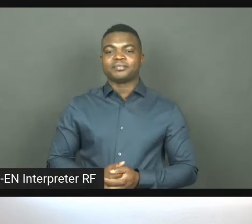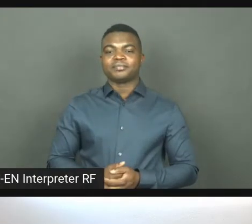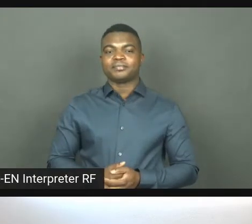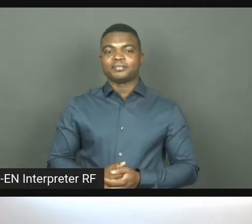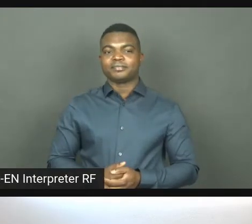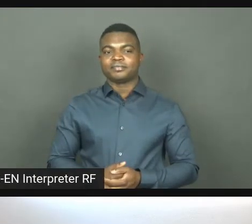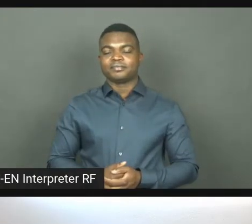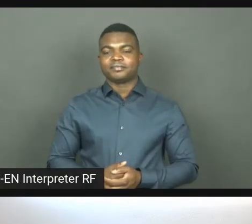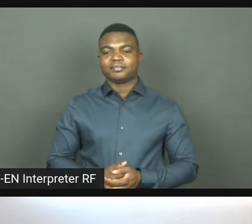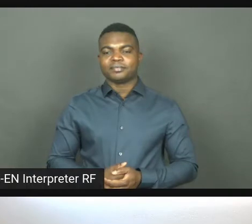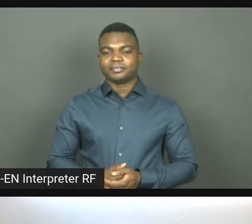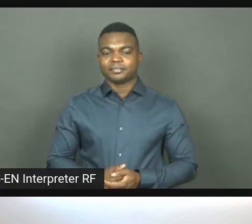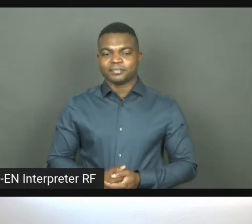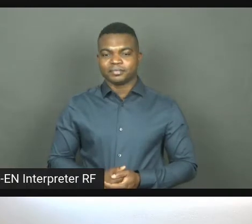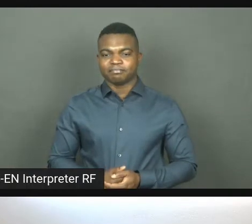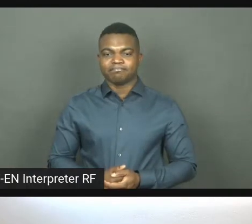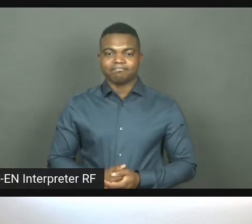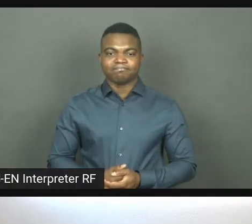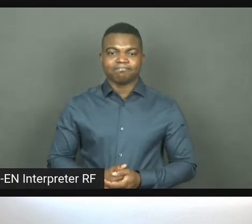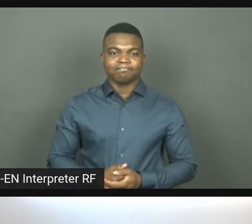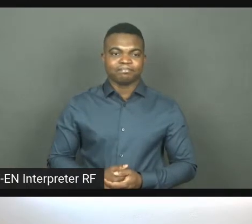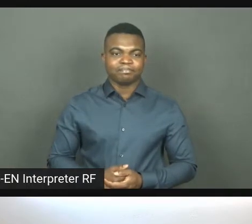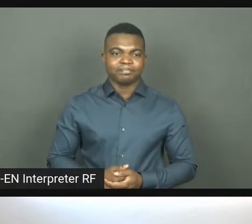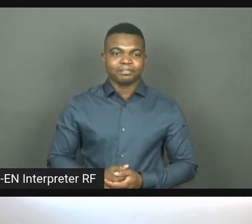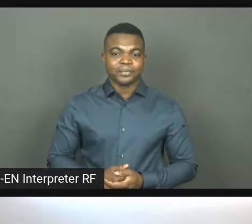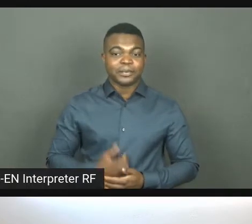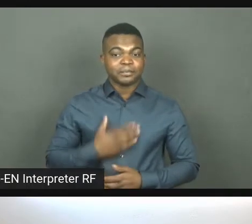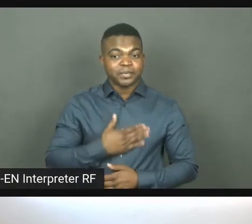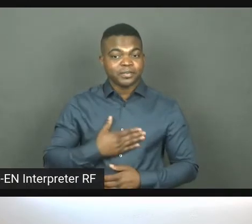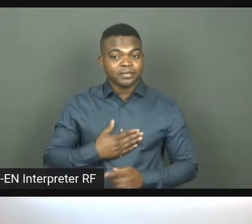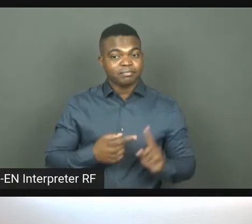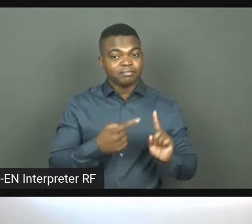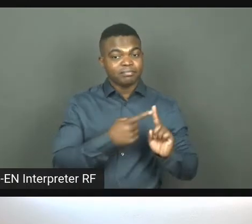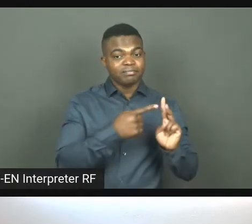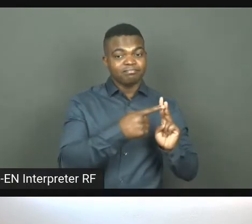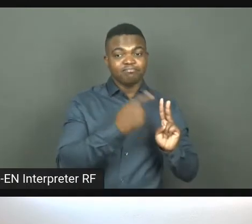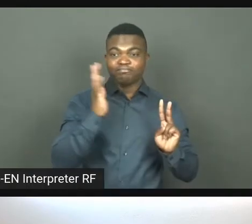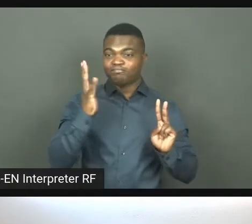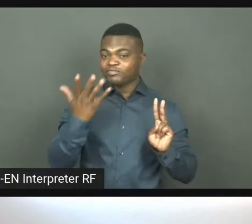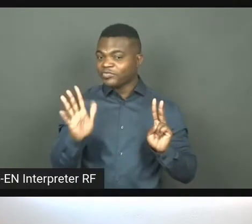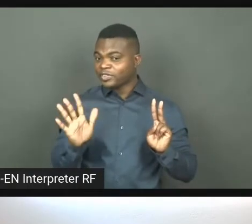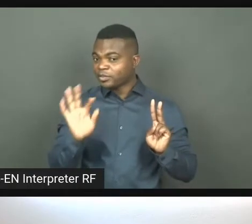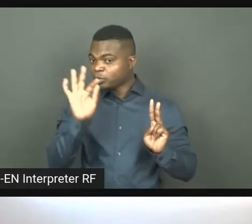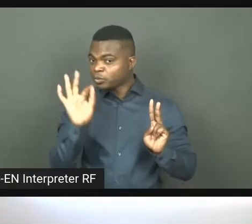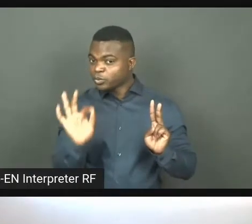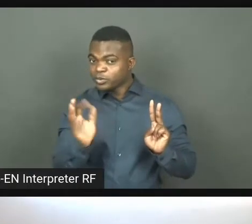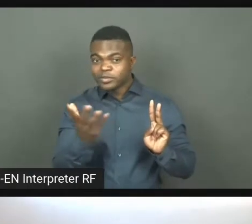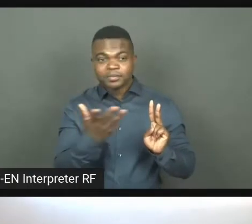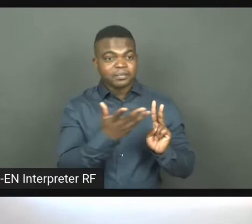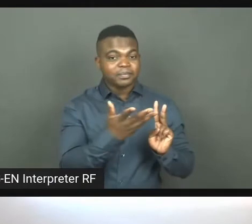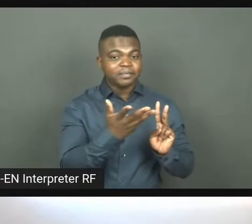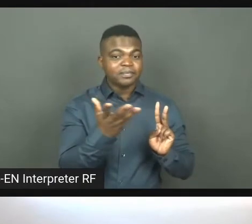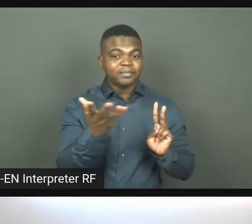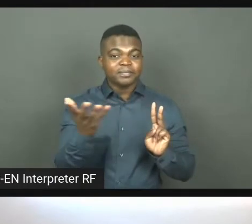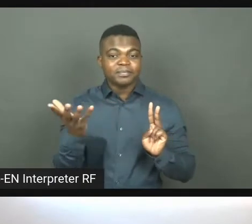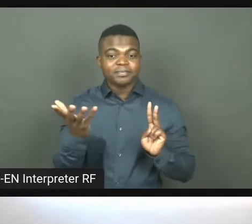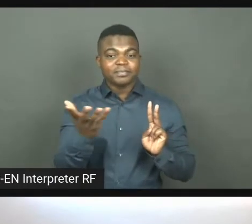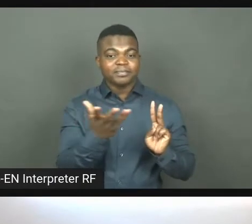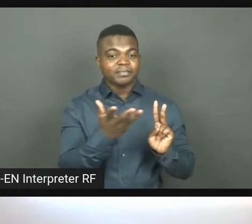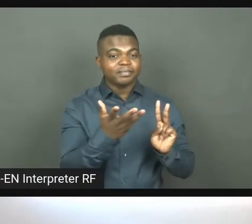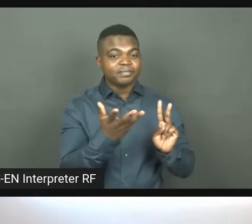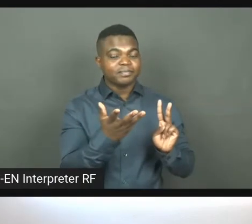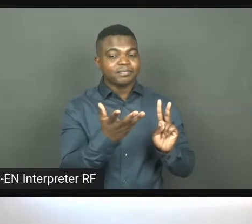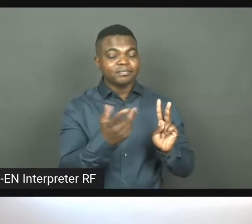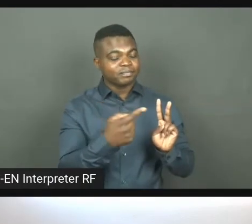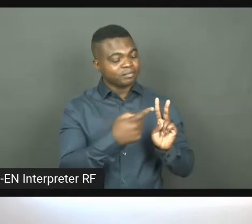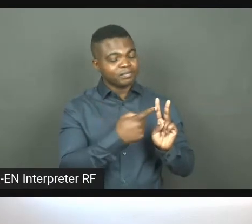the current situation from really handing over power to the local, the people that we serve? This is a question to